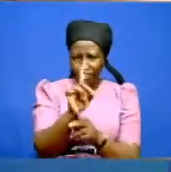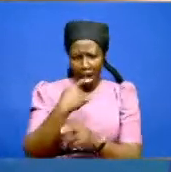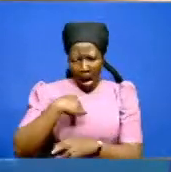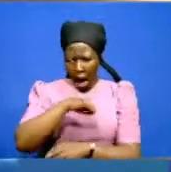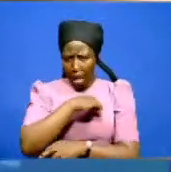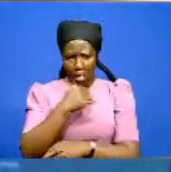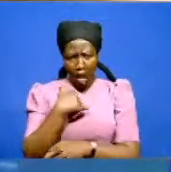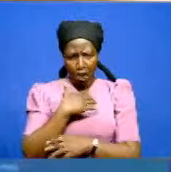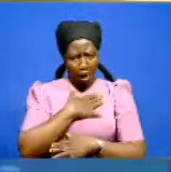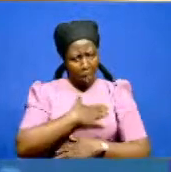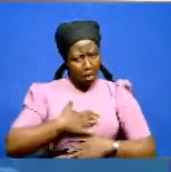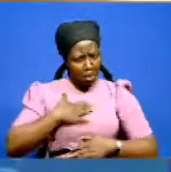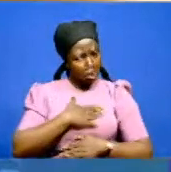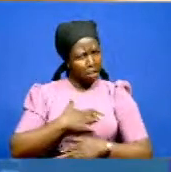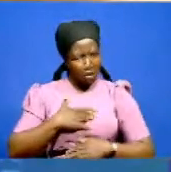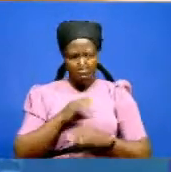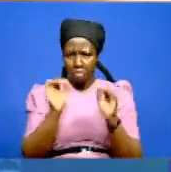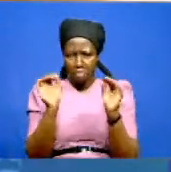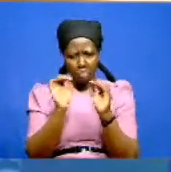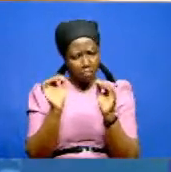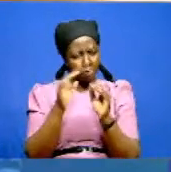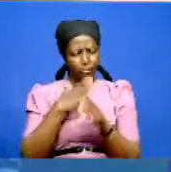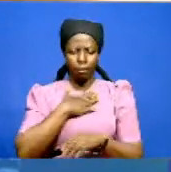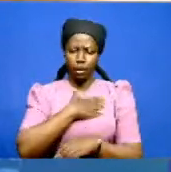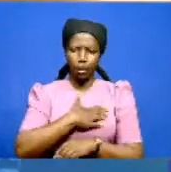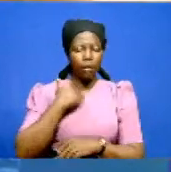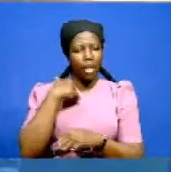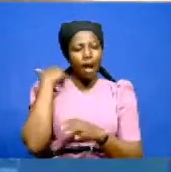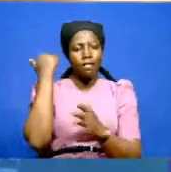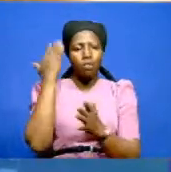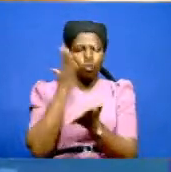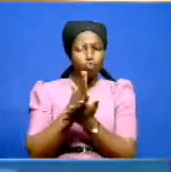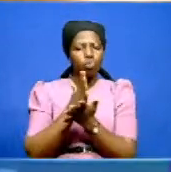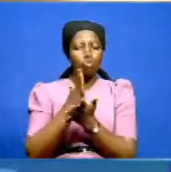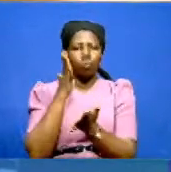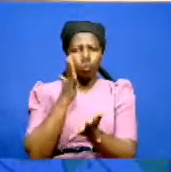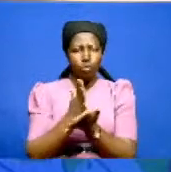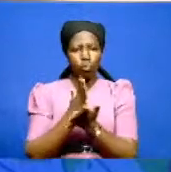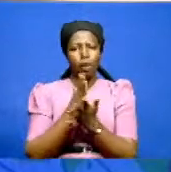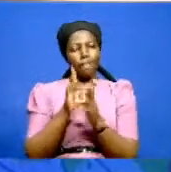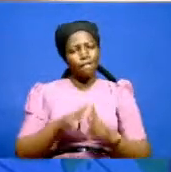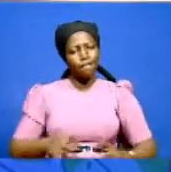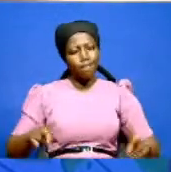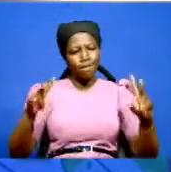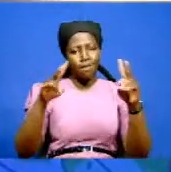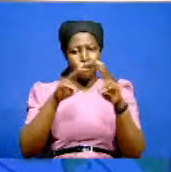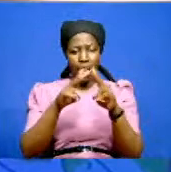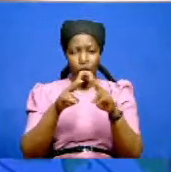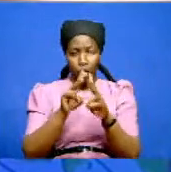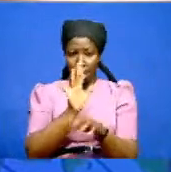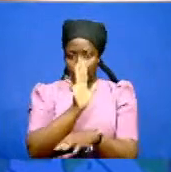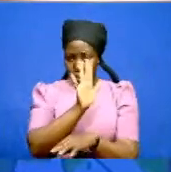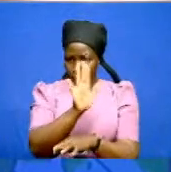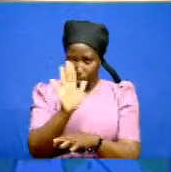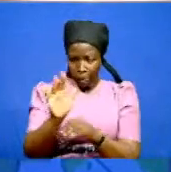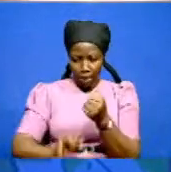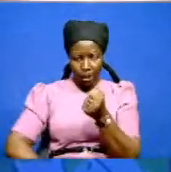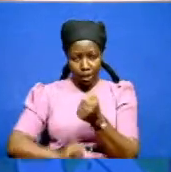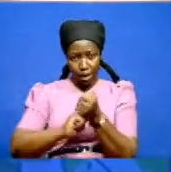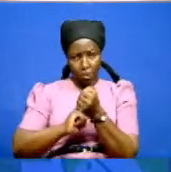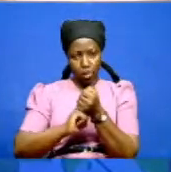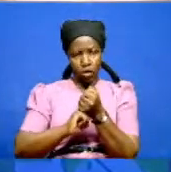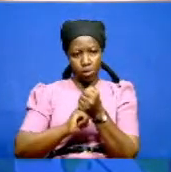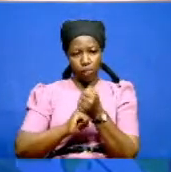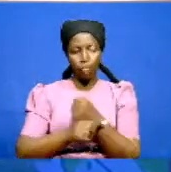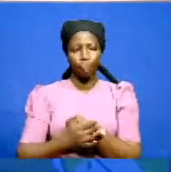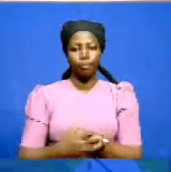not appreciated you. We have truly, truly valued the support that you have given